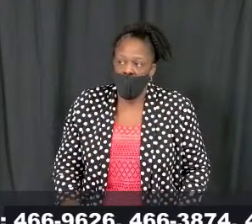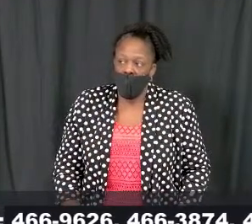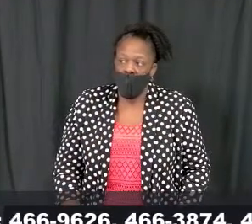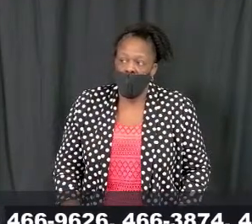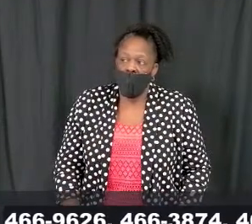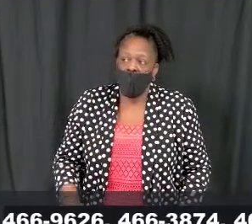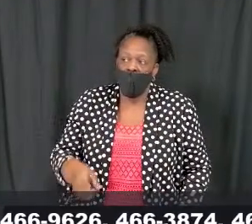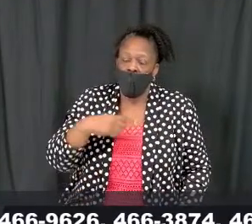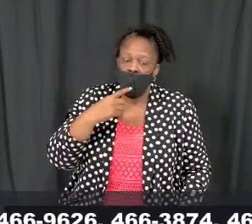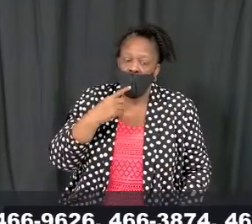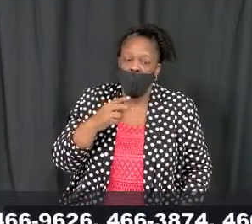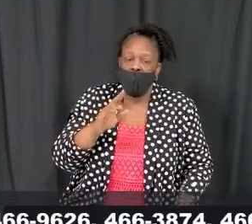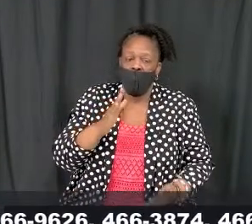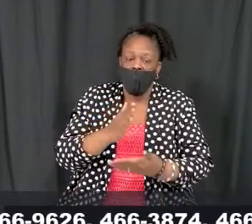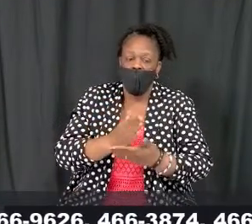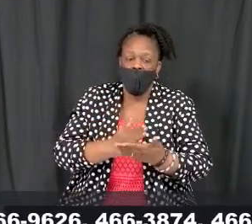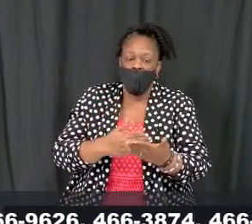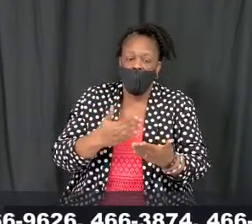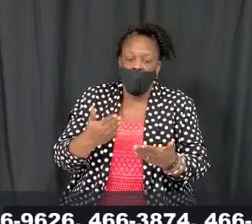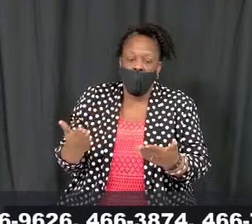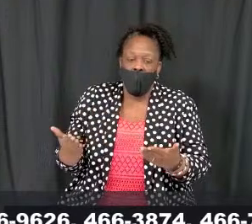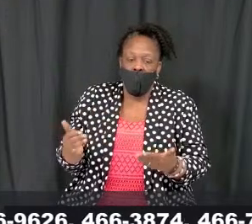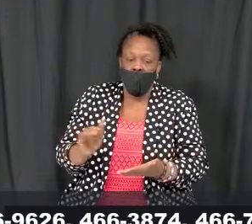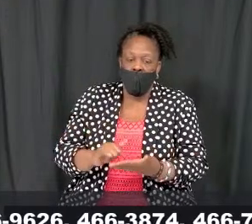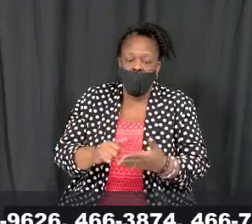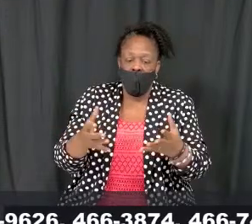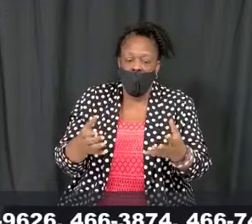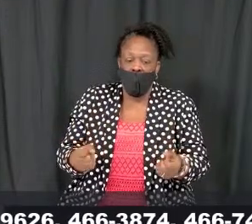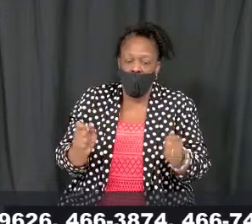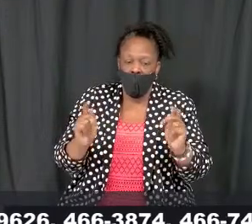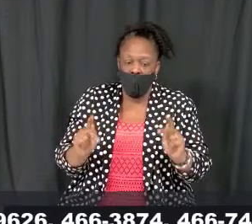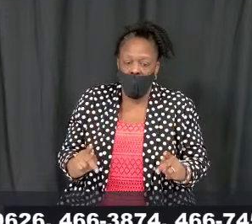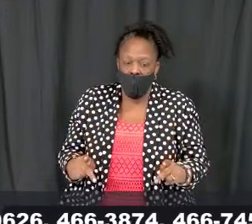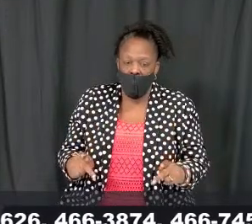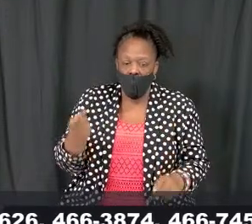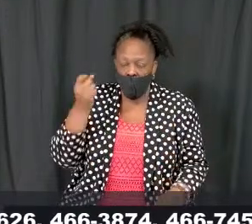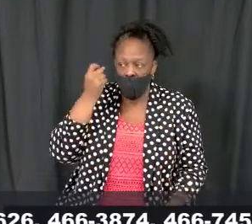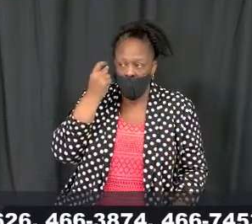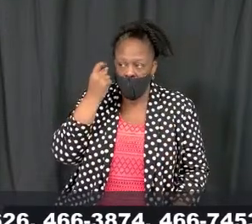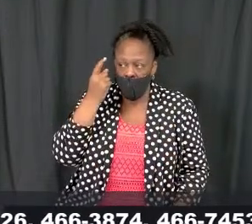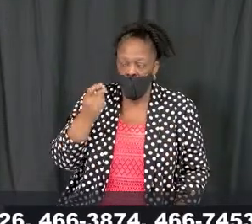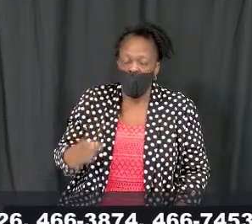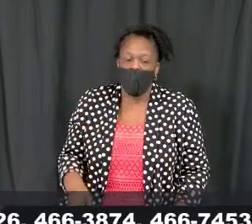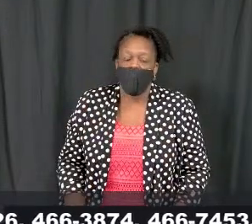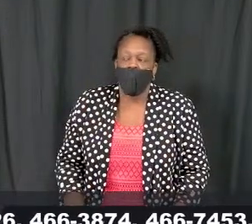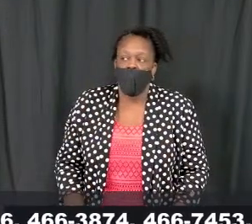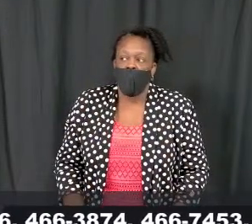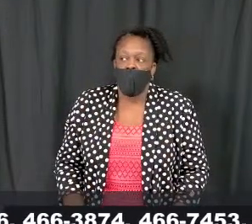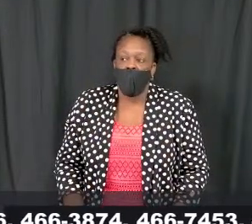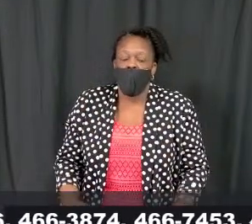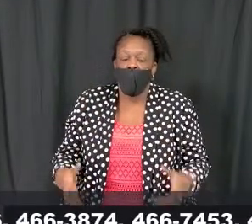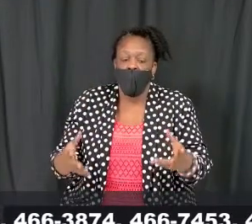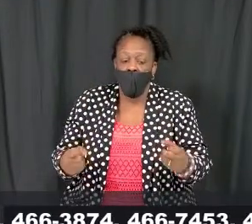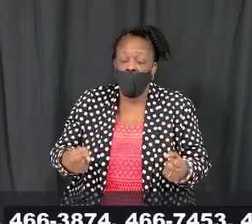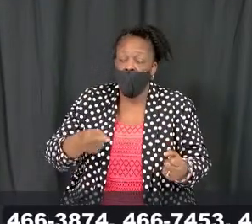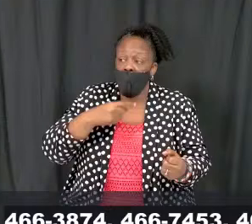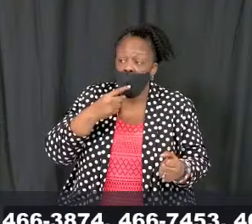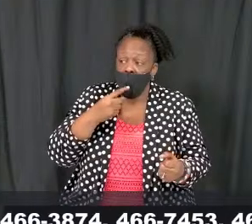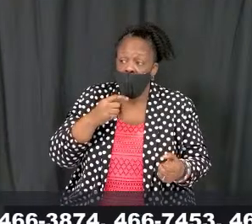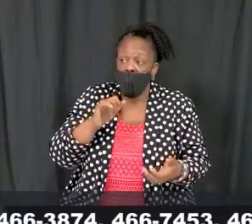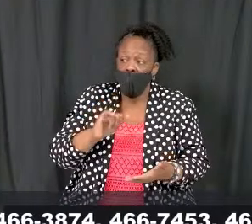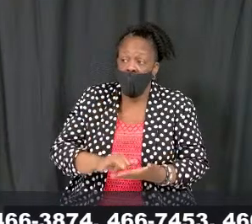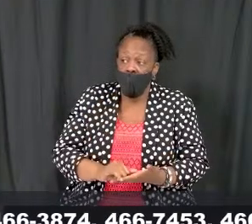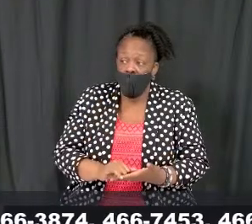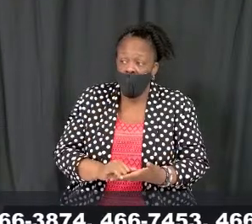arrived at a number of recommendations. However, I wish to advise the general public that the